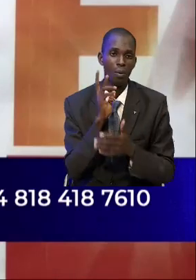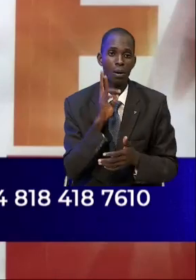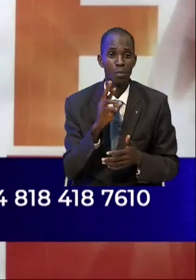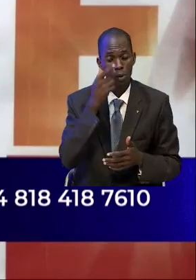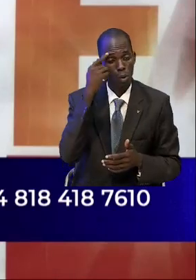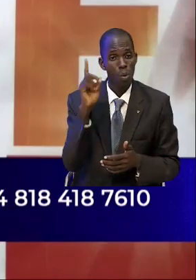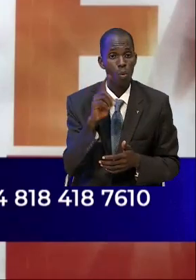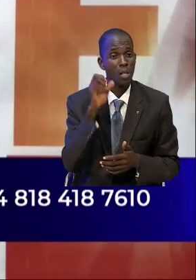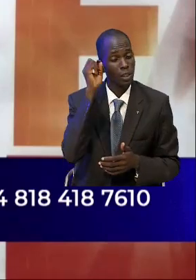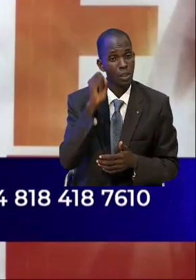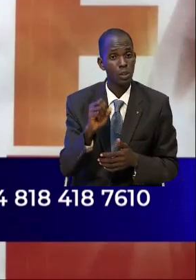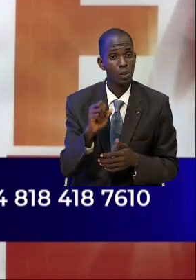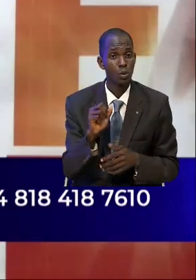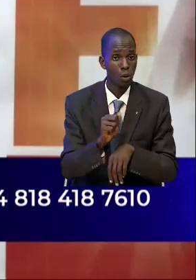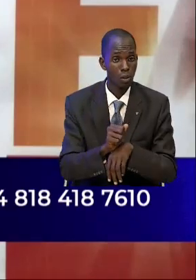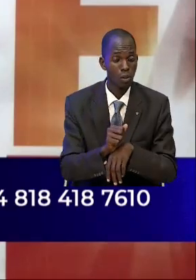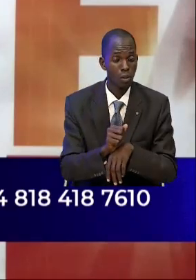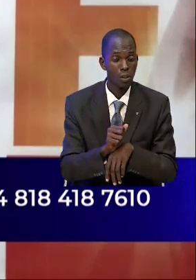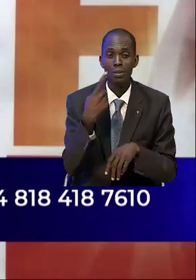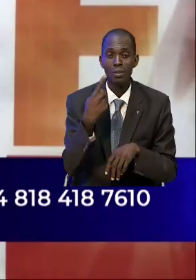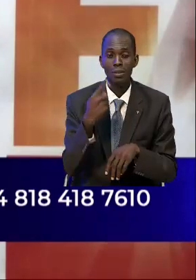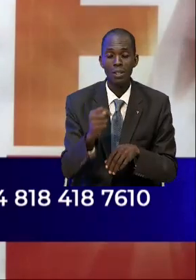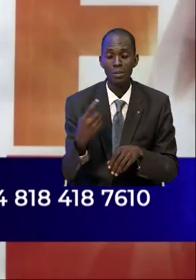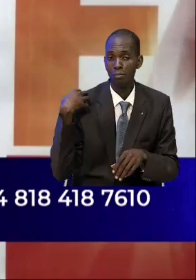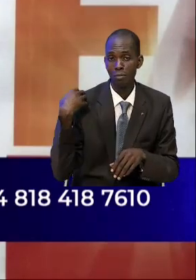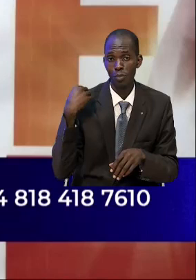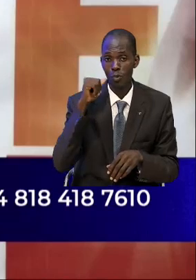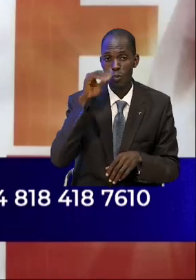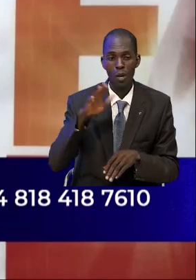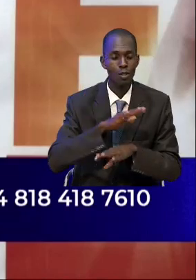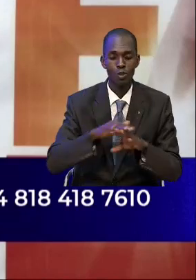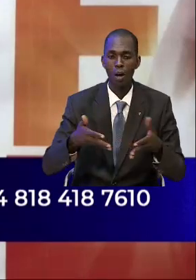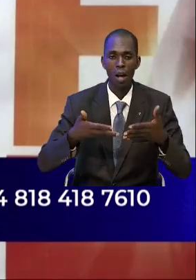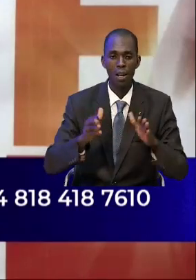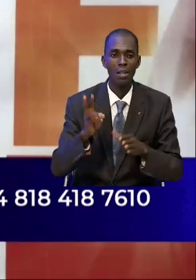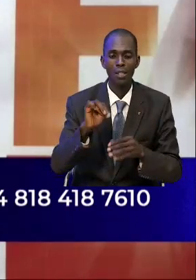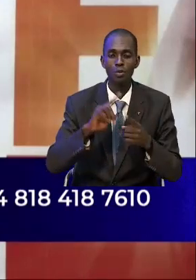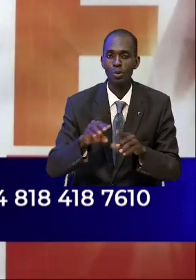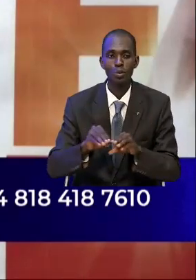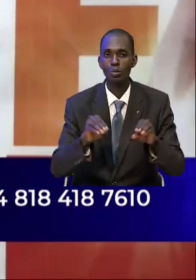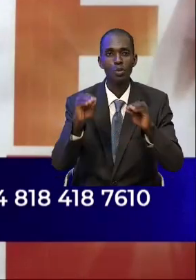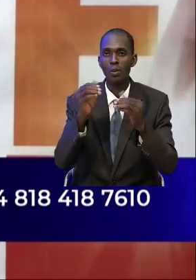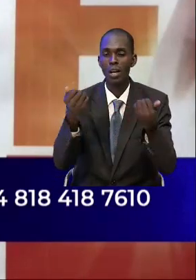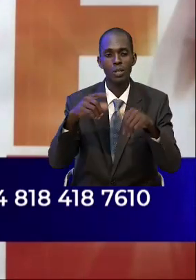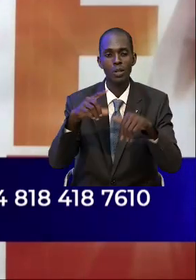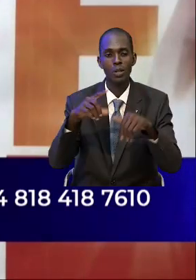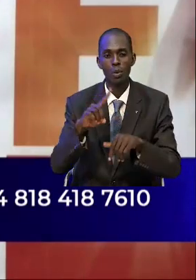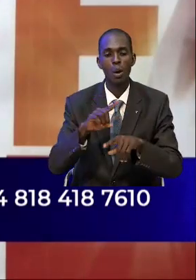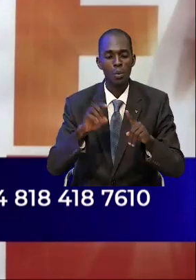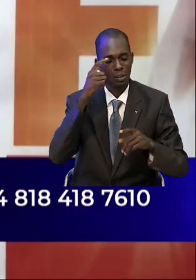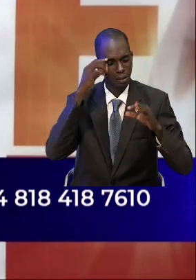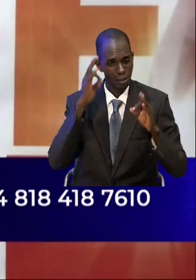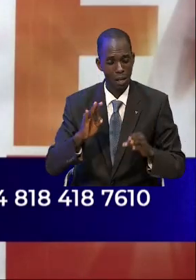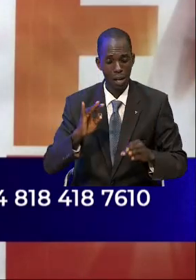me because in a place I'm working, my madam doesn't allow us move anyhow. So